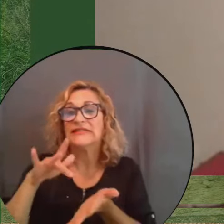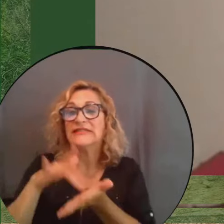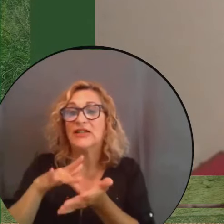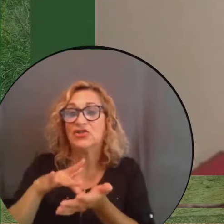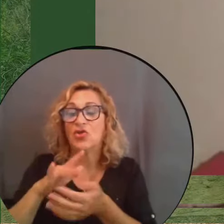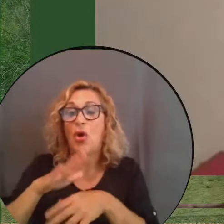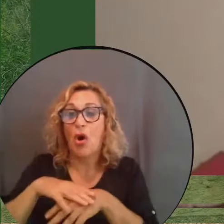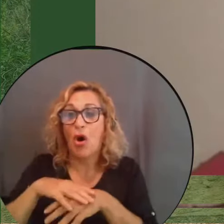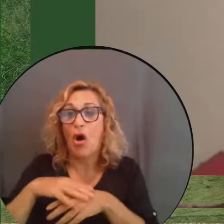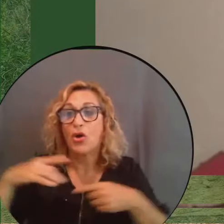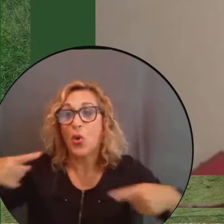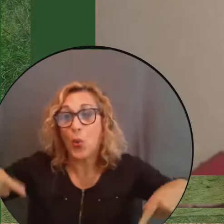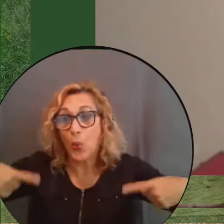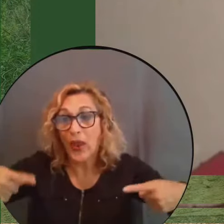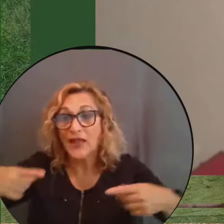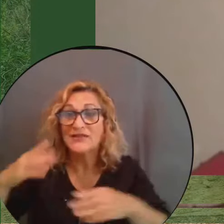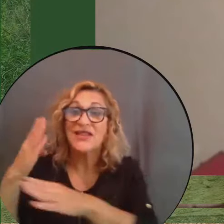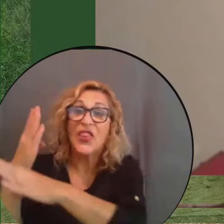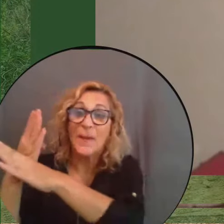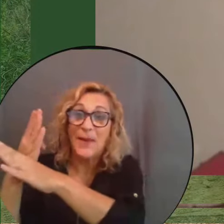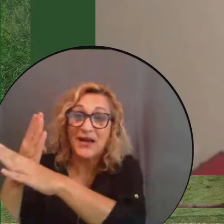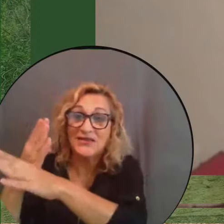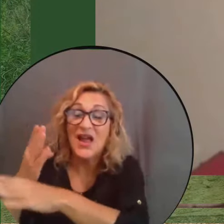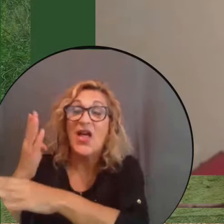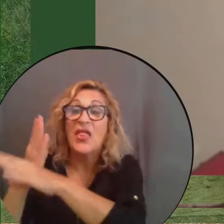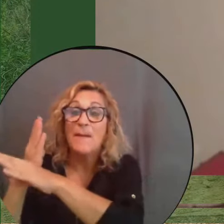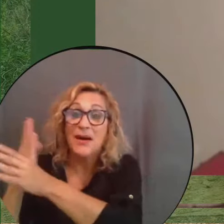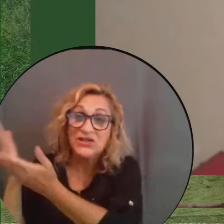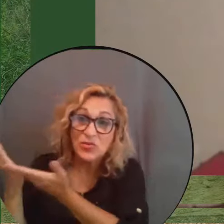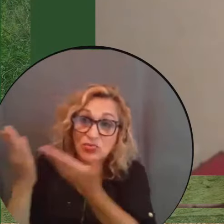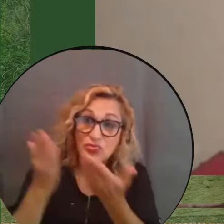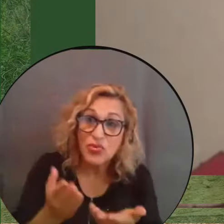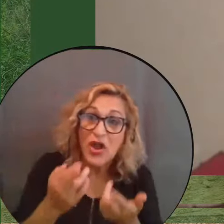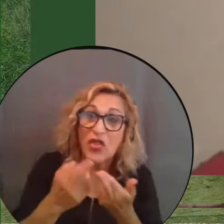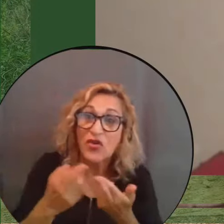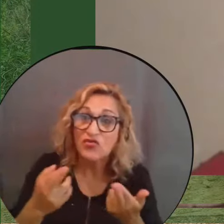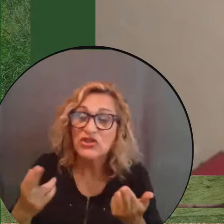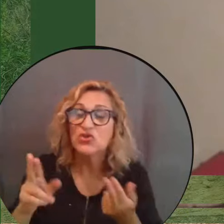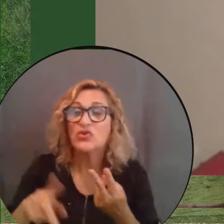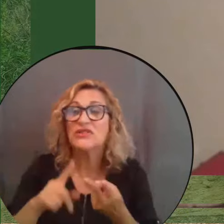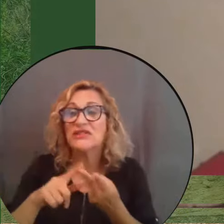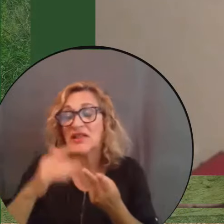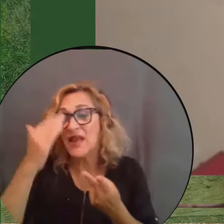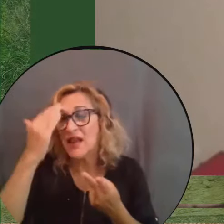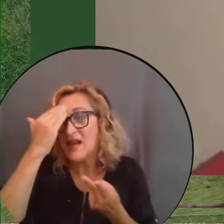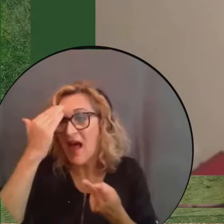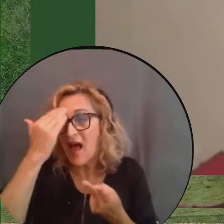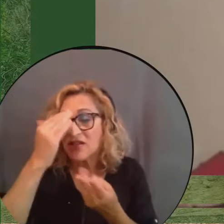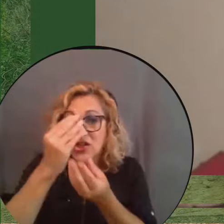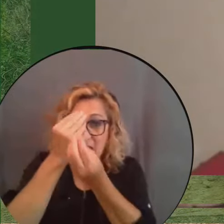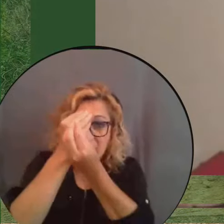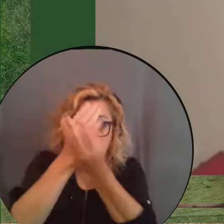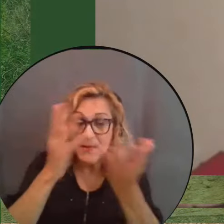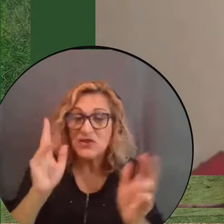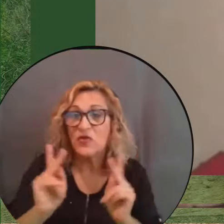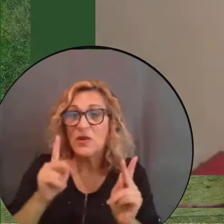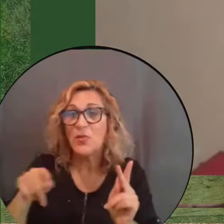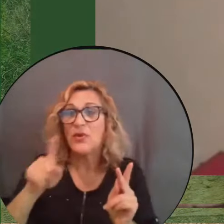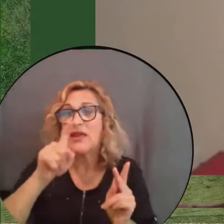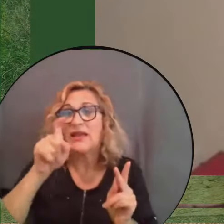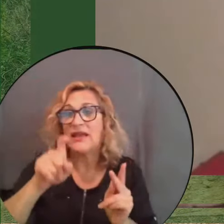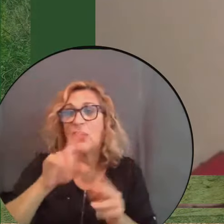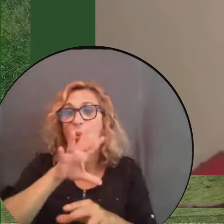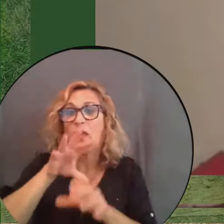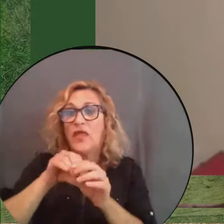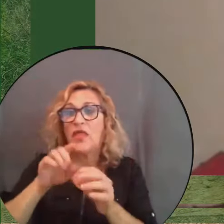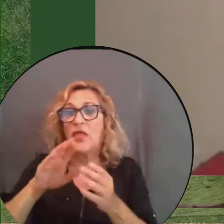And that bus brings the resources and the knowledge and information that people need to their communities. We partner